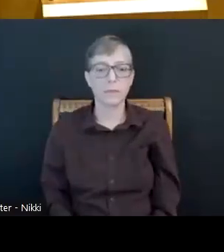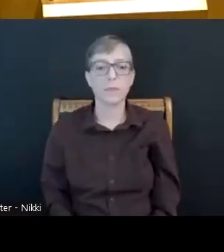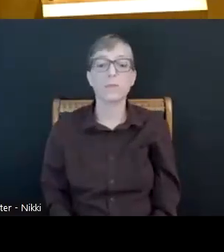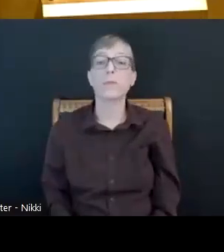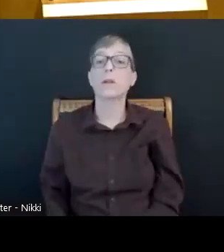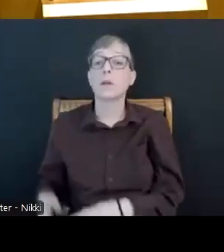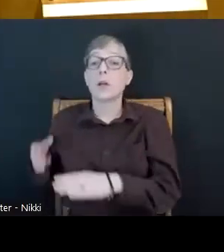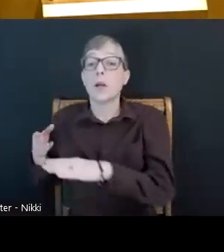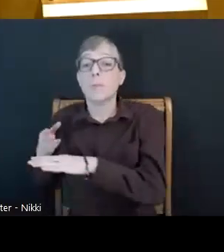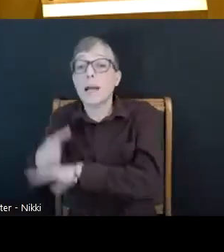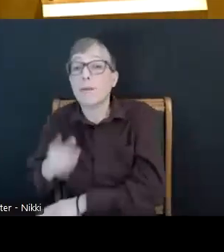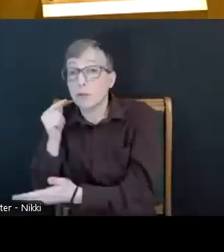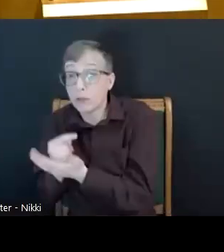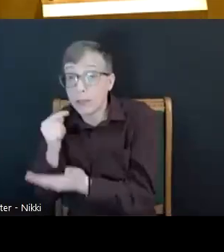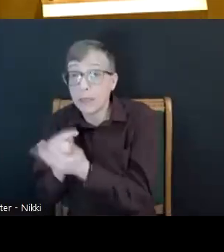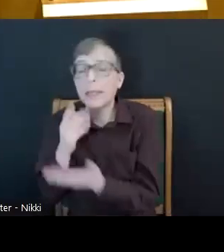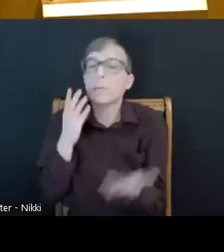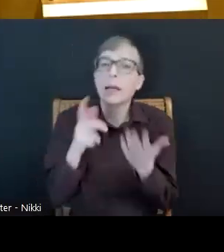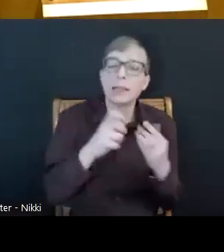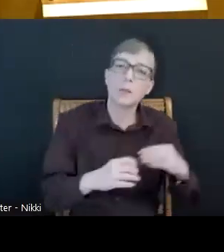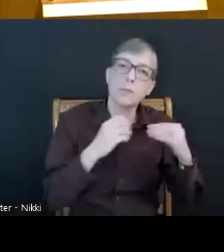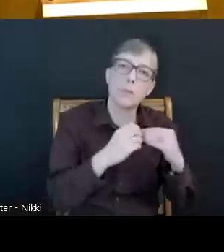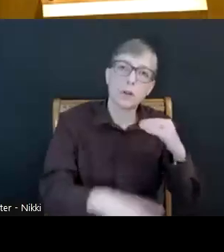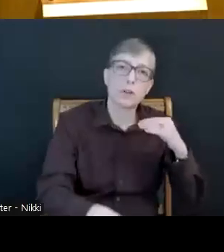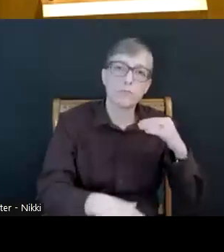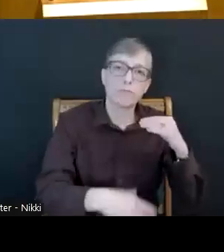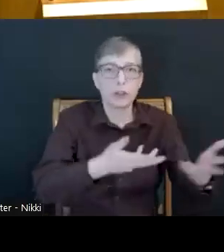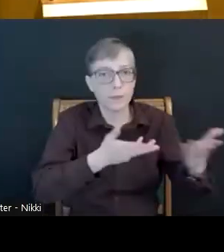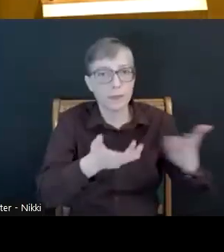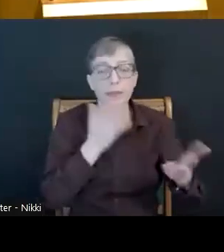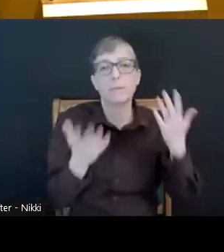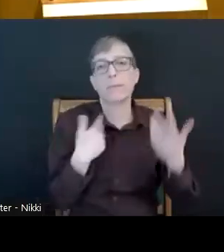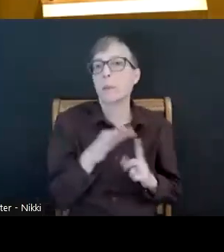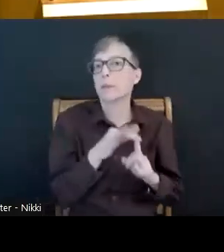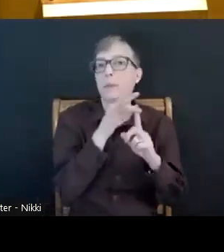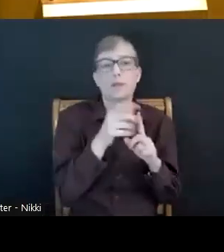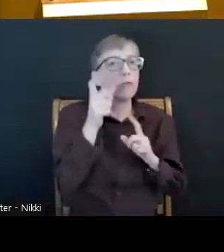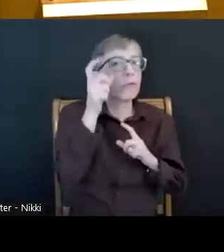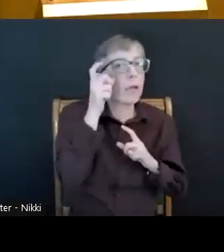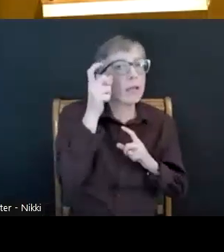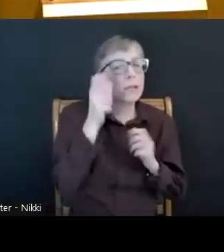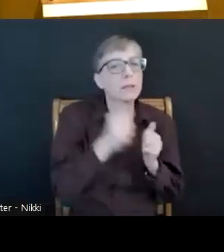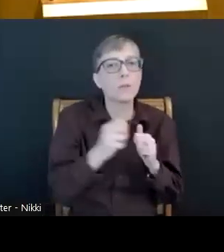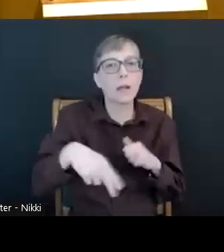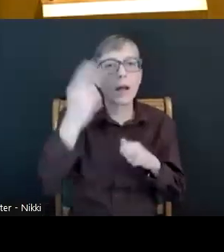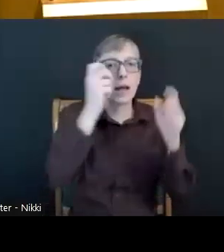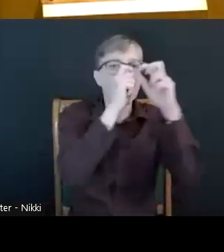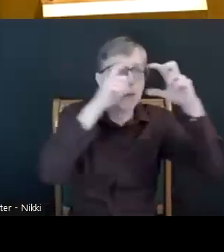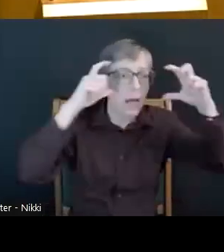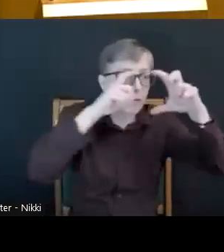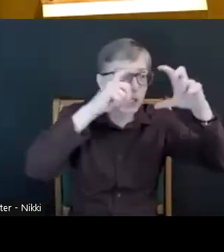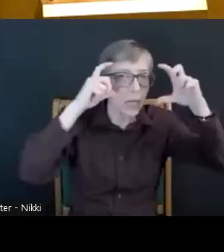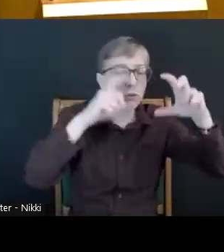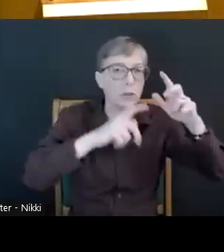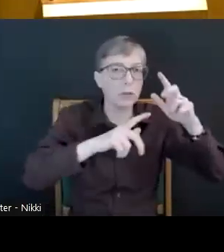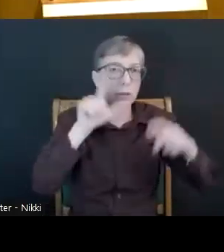services. So they may need, for example, to get special glasses that have high magnification lenses, or have some magnifier that